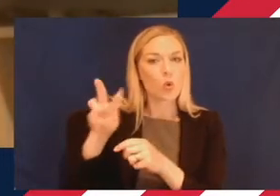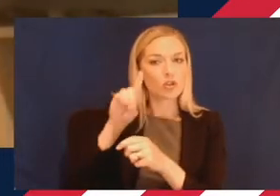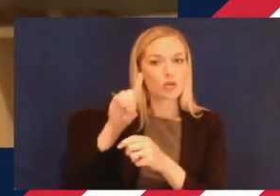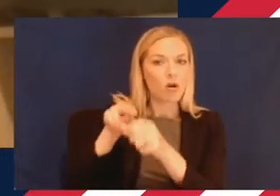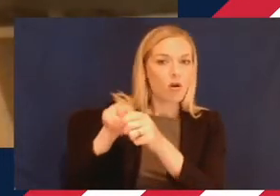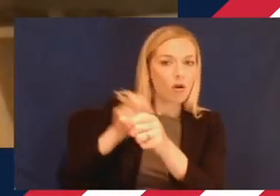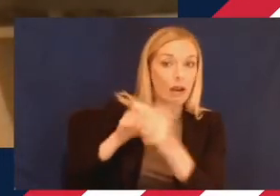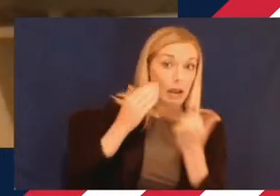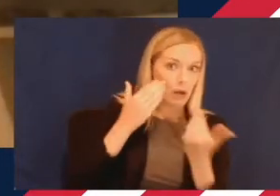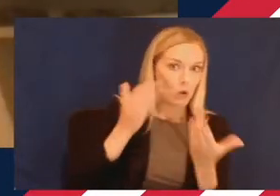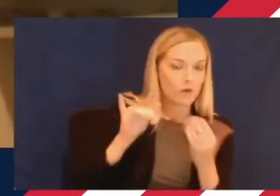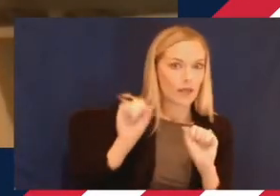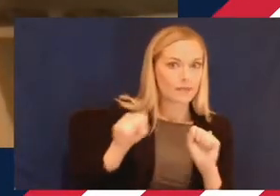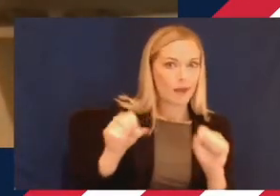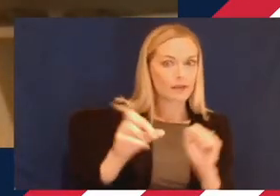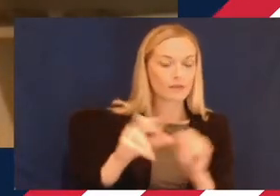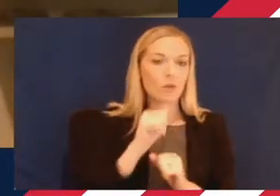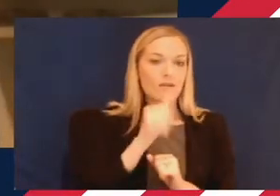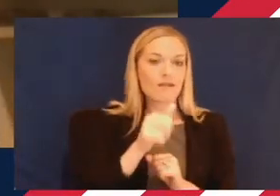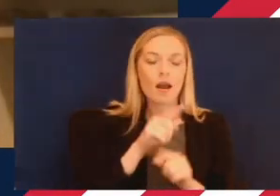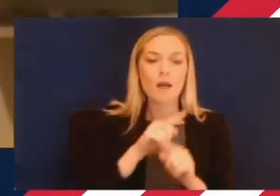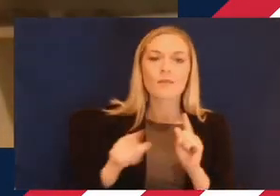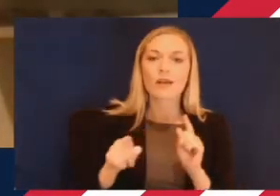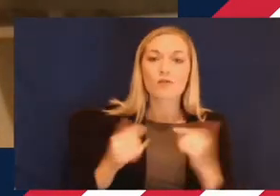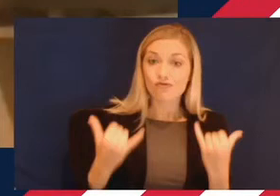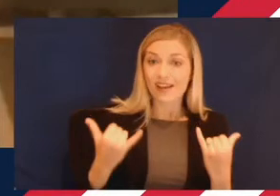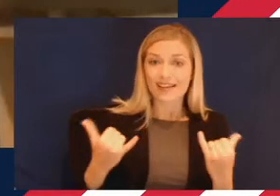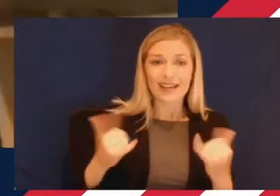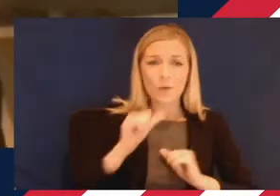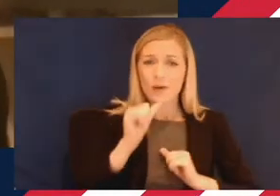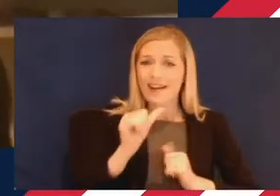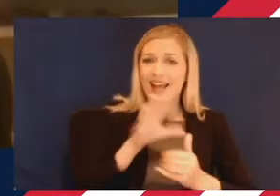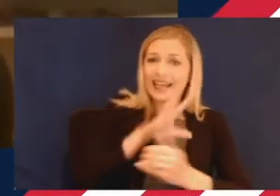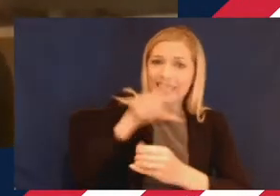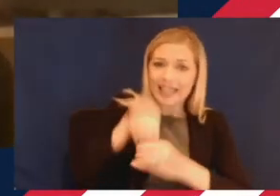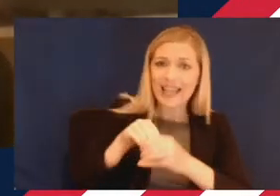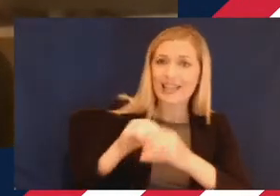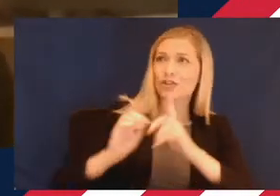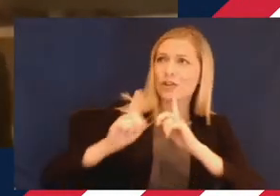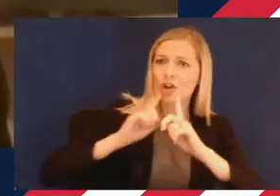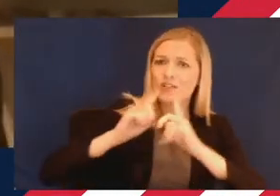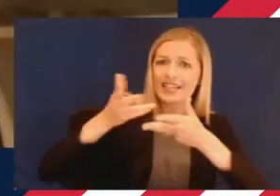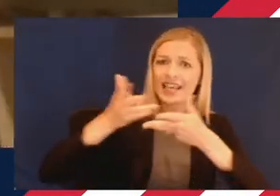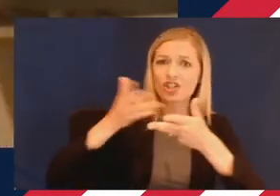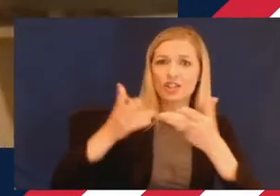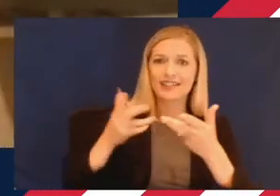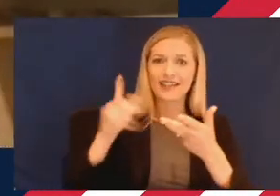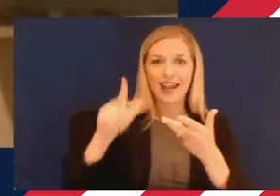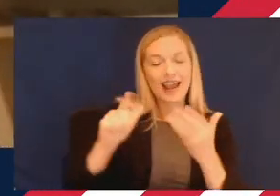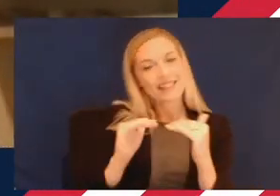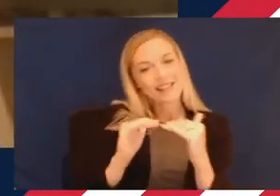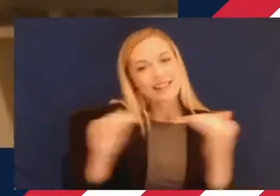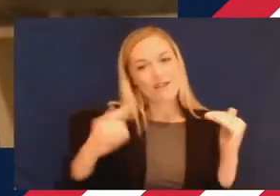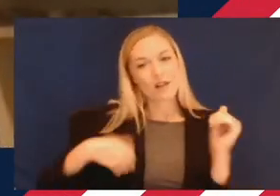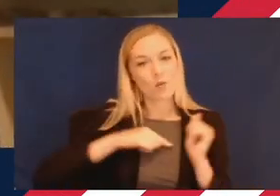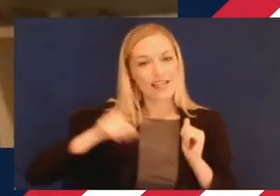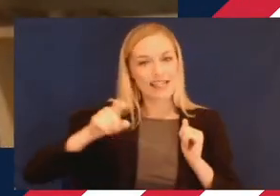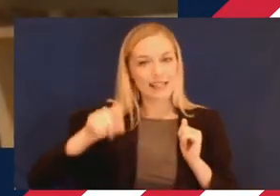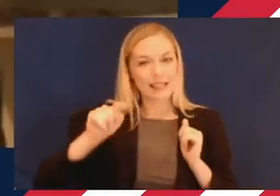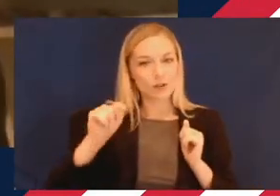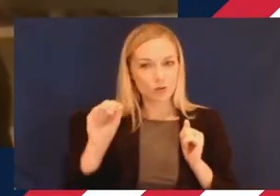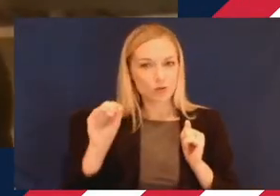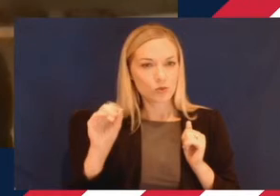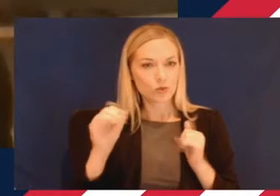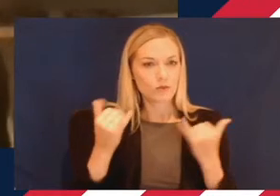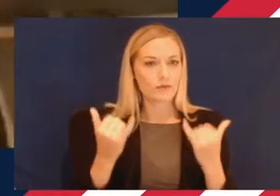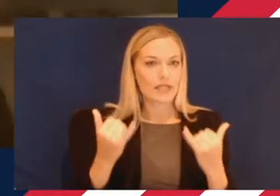But we're not currently engaged at the level that we need to in the middle of a global pandemic. I think so